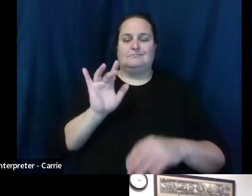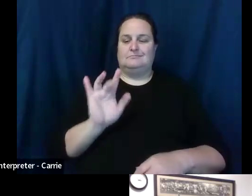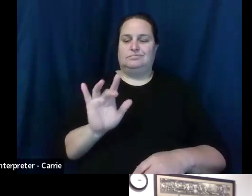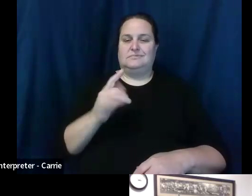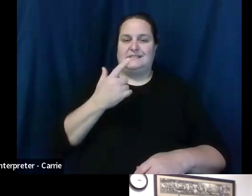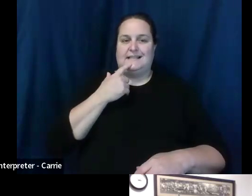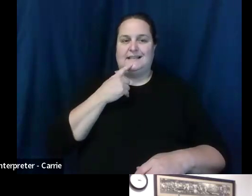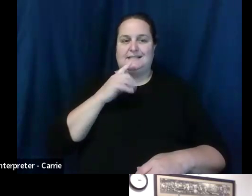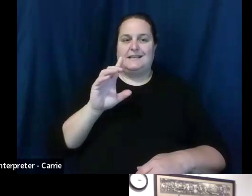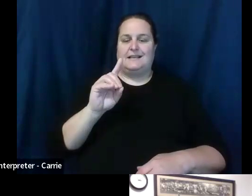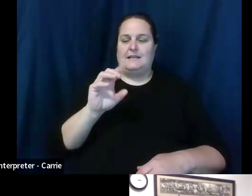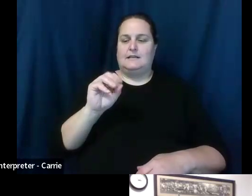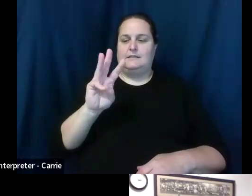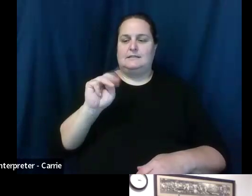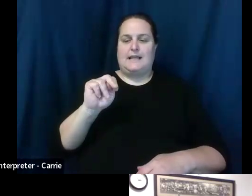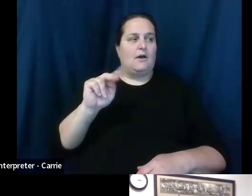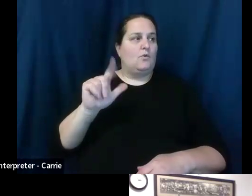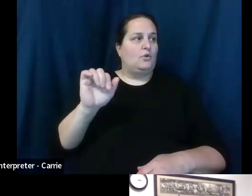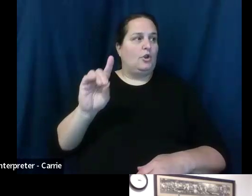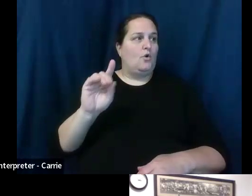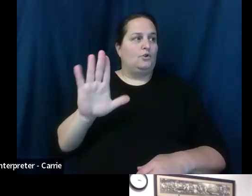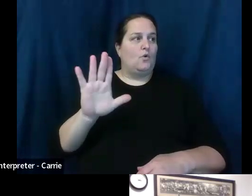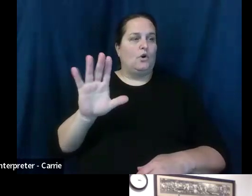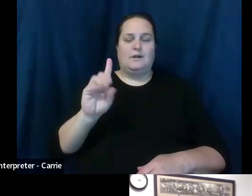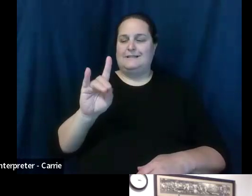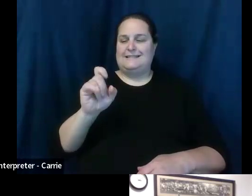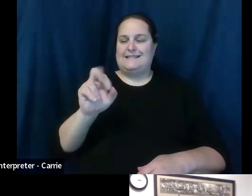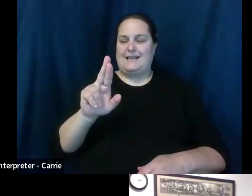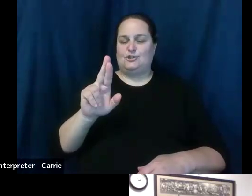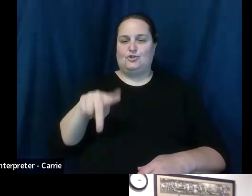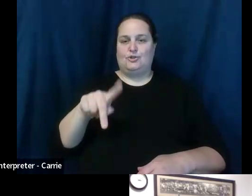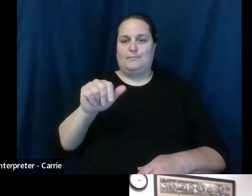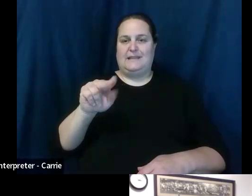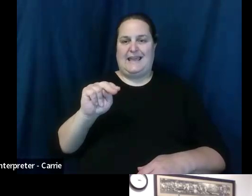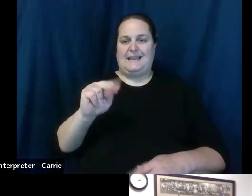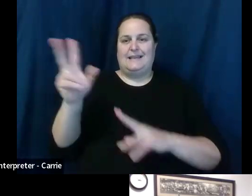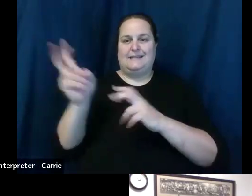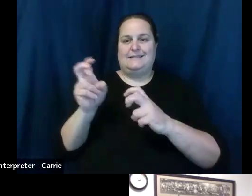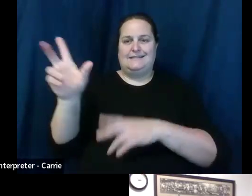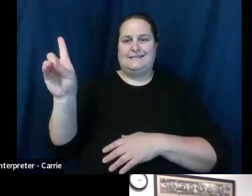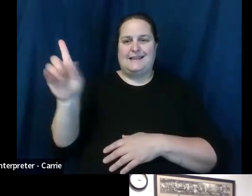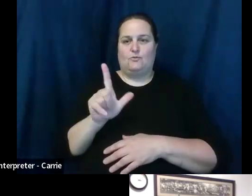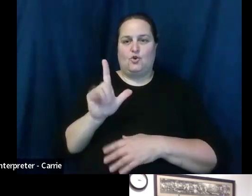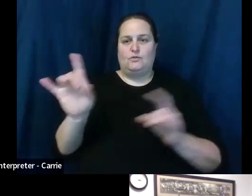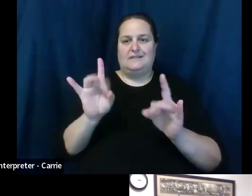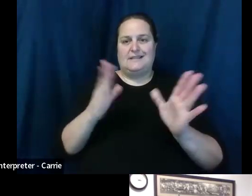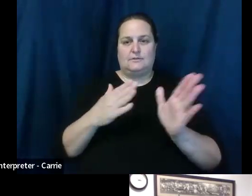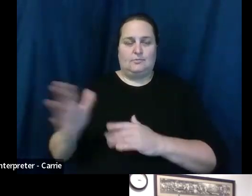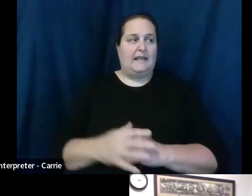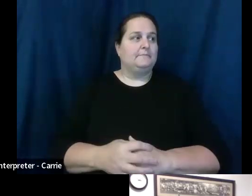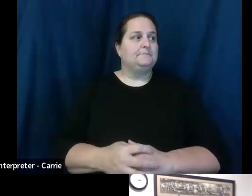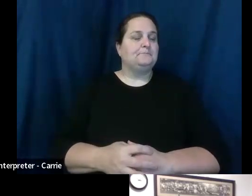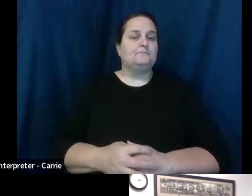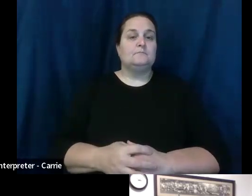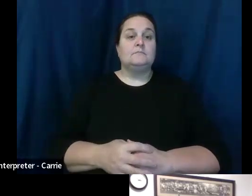So this will the way the PrepWise works is that all of the questions you're answering in these steps